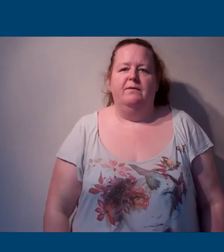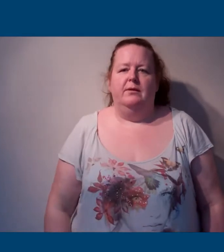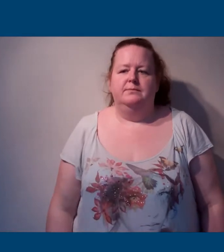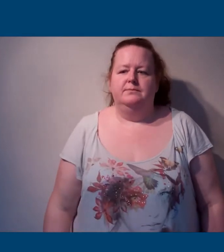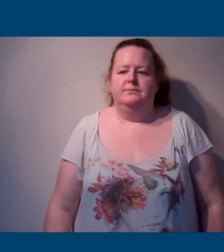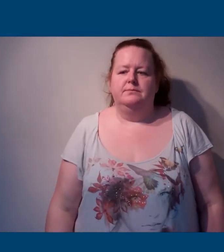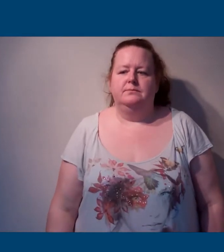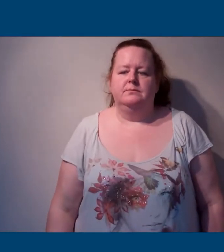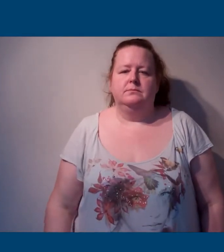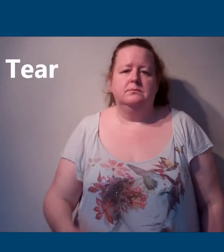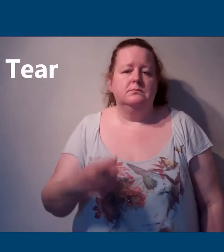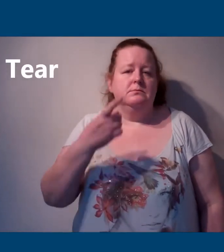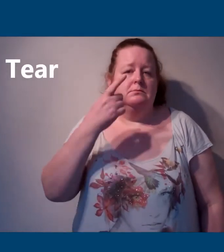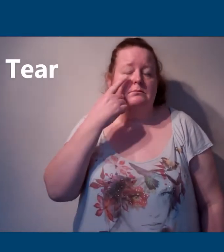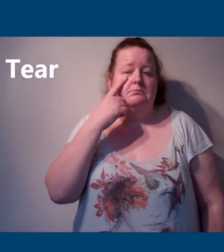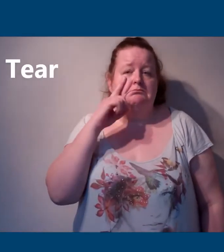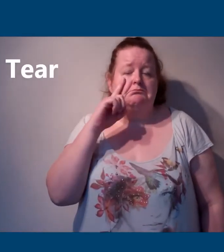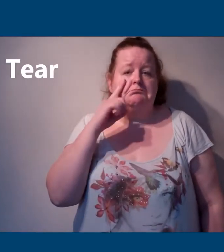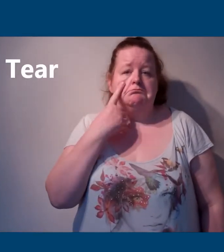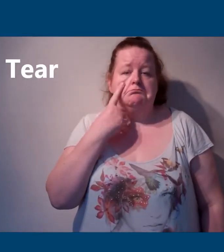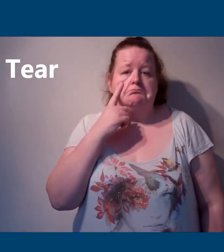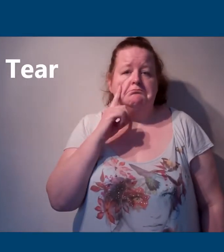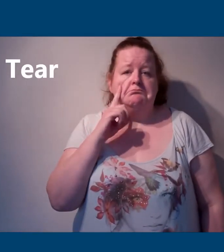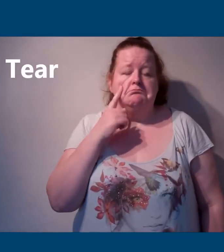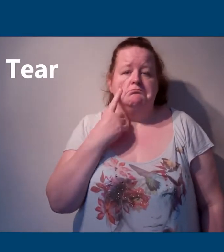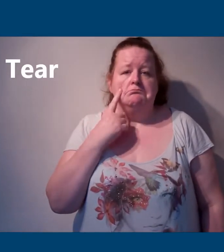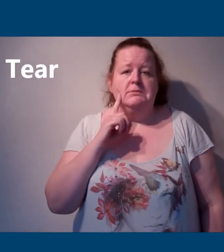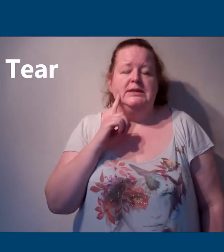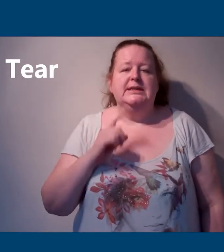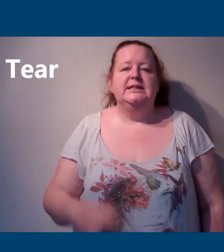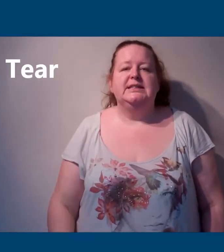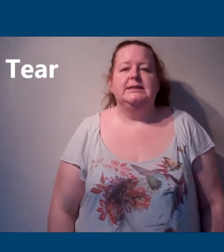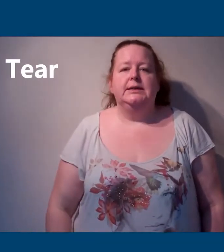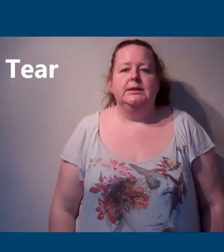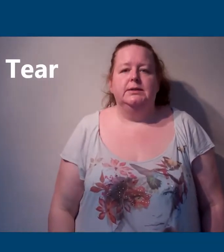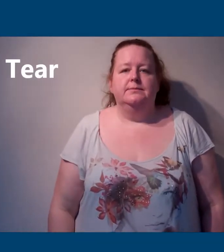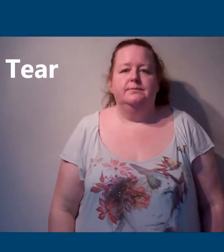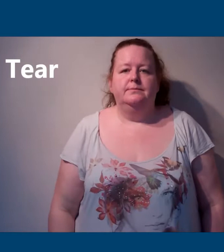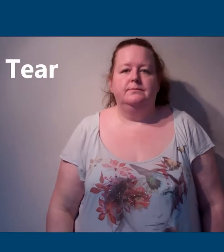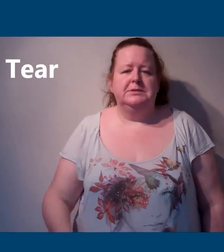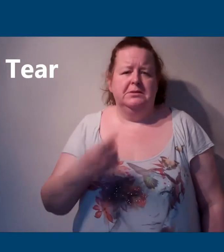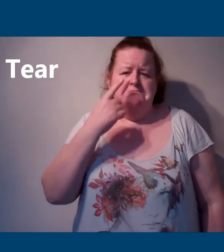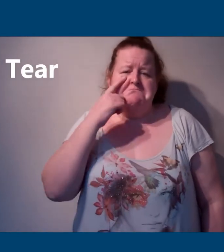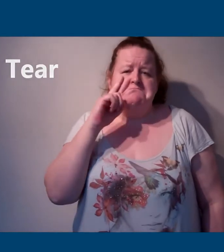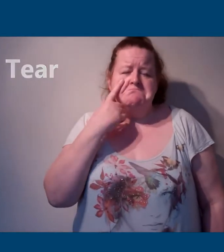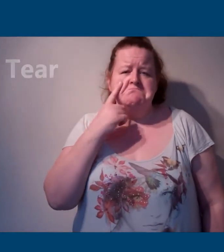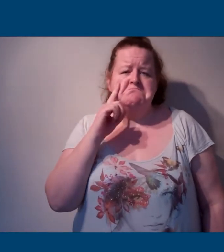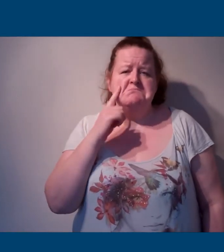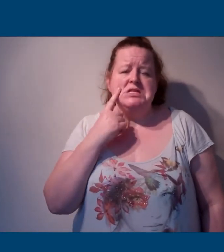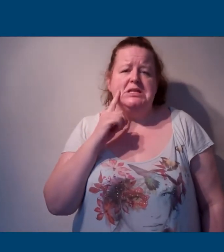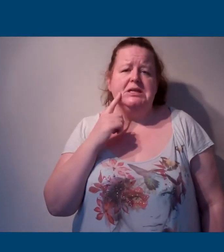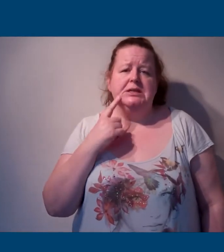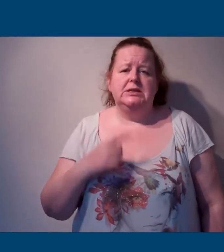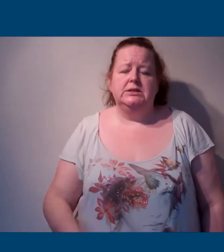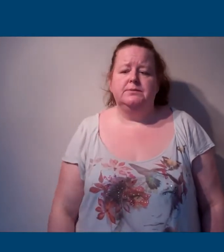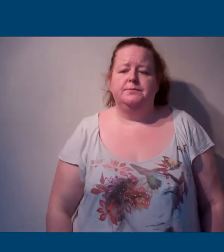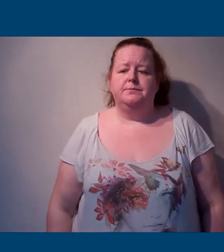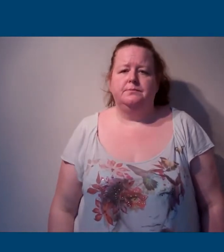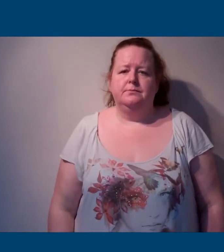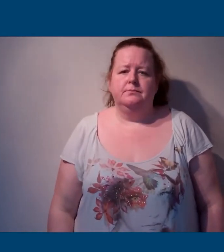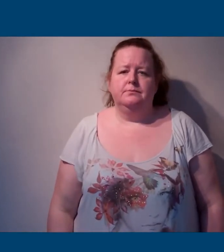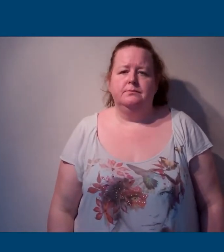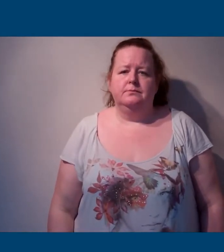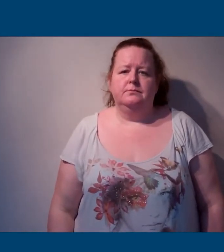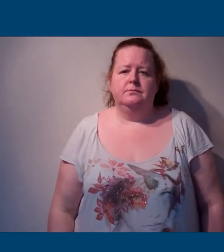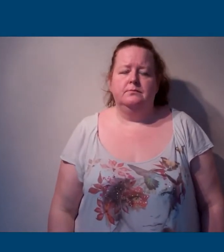had, put a lot of time and energy into his 50th birthday. It was in Napa, which was in the orange status, relatively